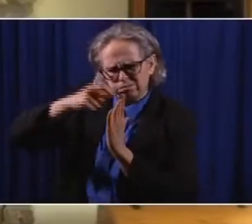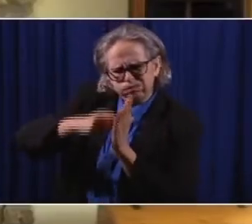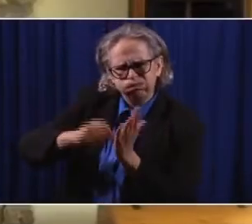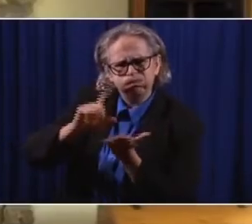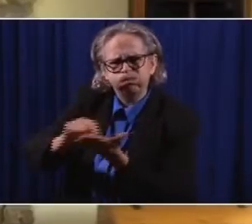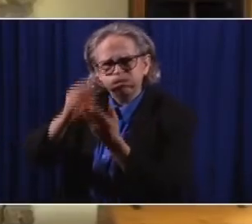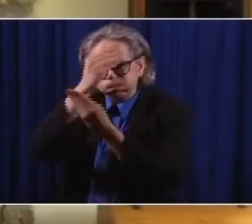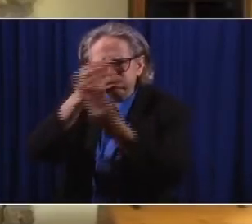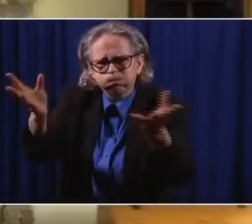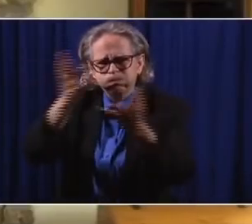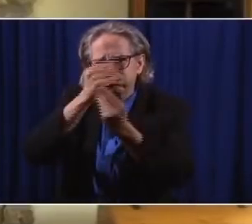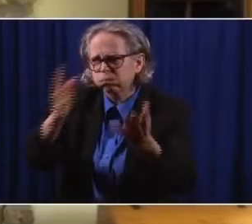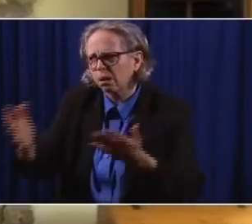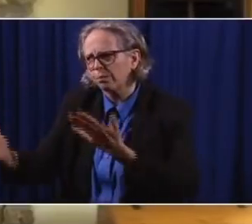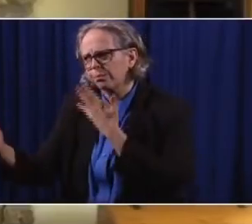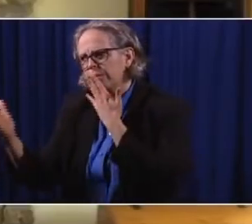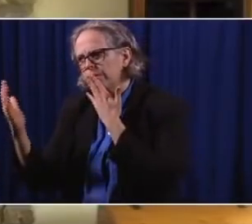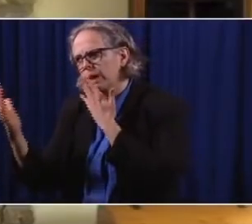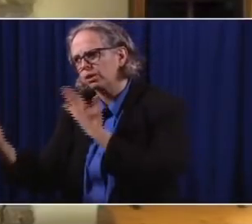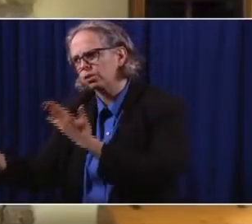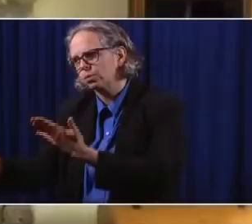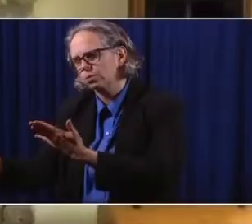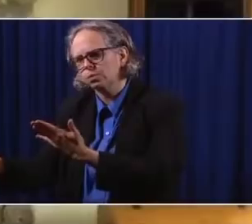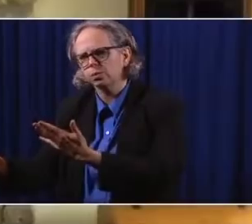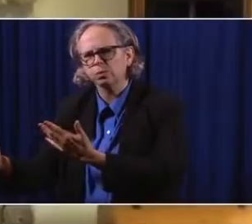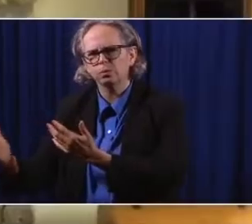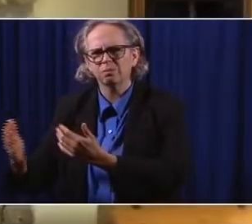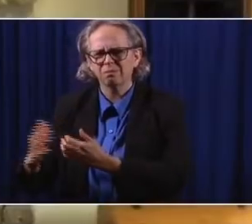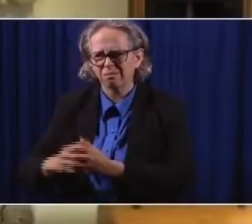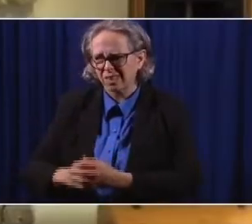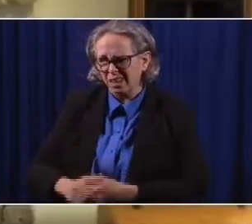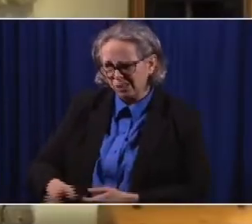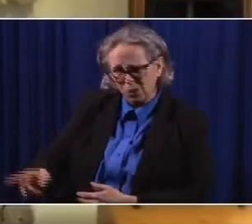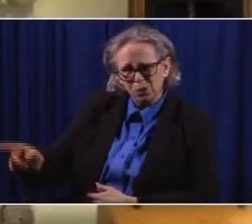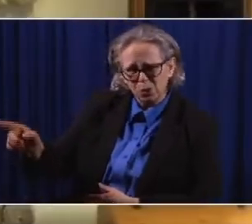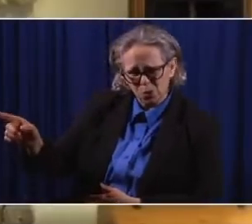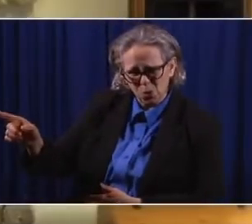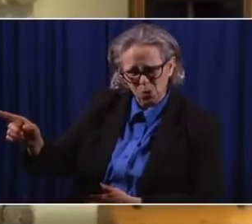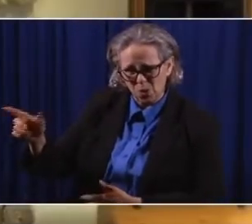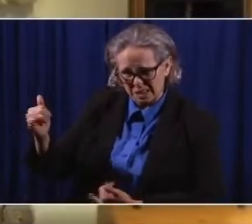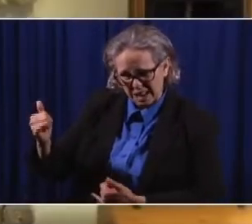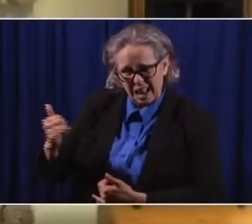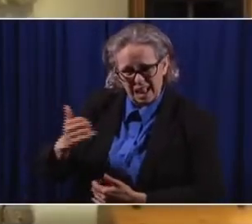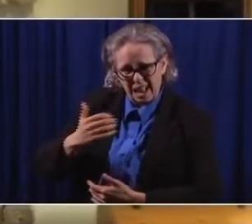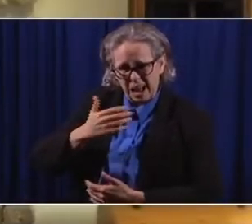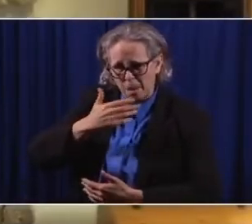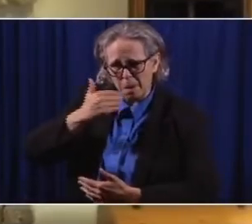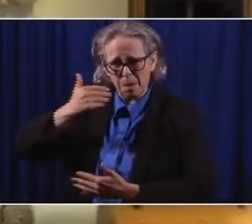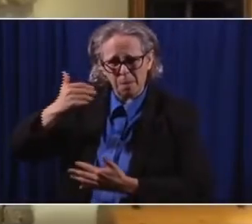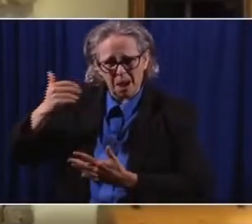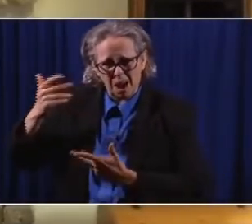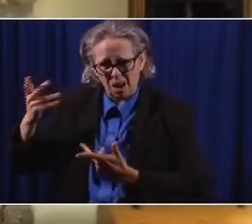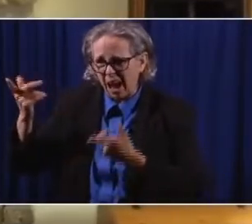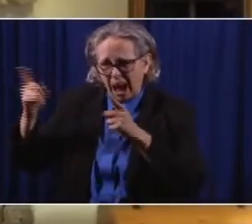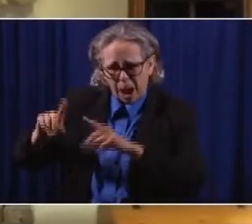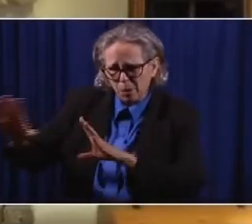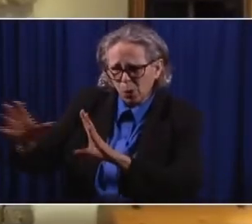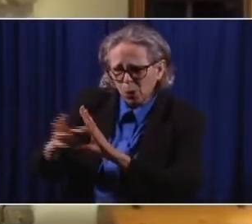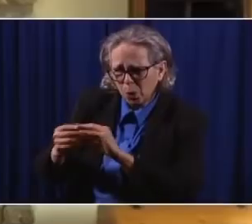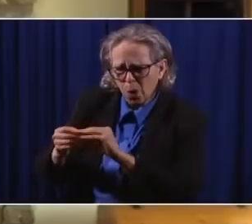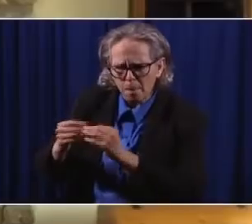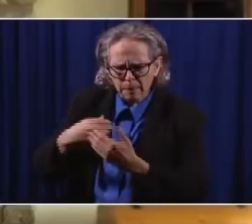experience. As you told the story to me before we went on the air, now as you tell it again,